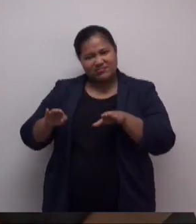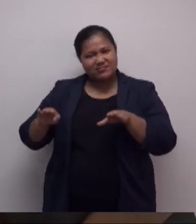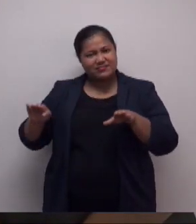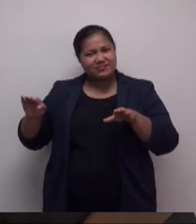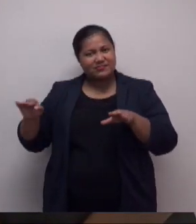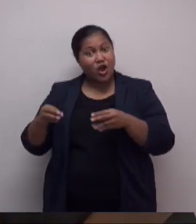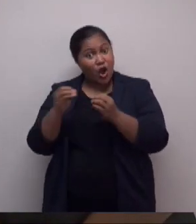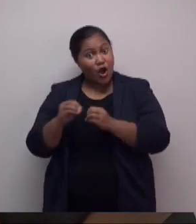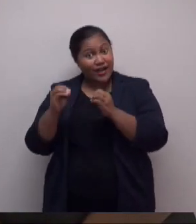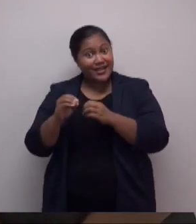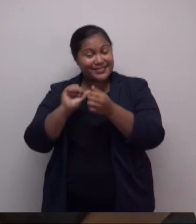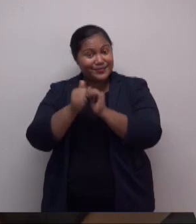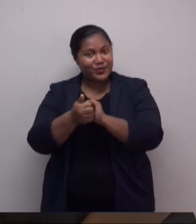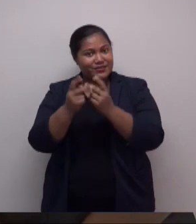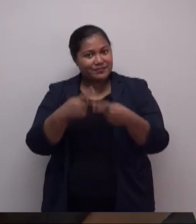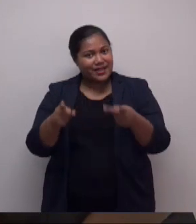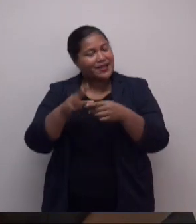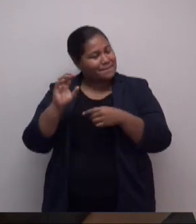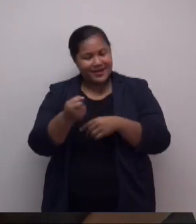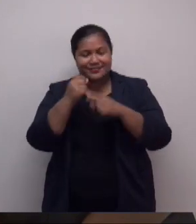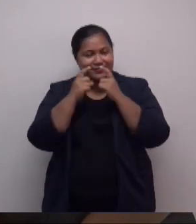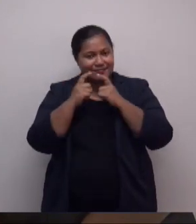organized sporting events, must wear masks.